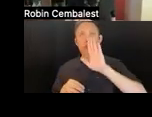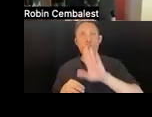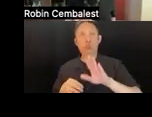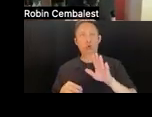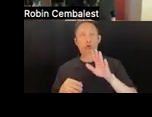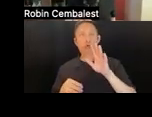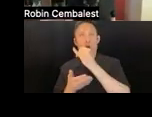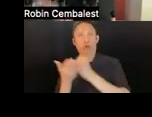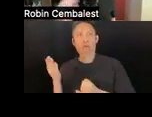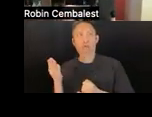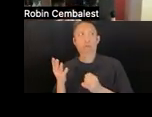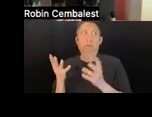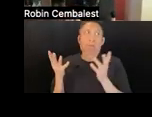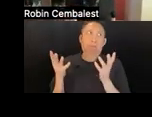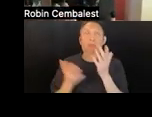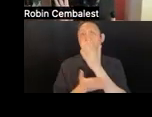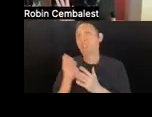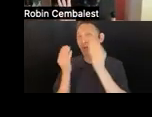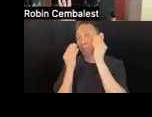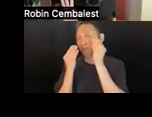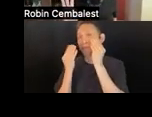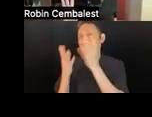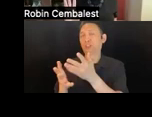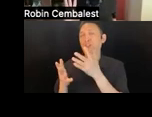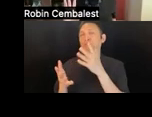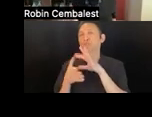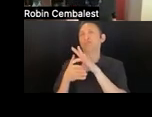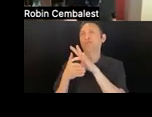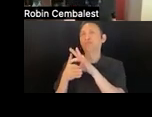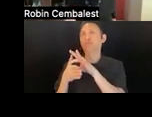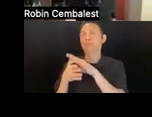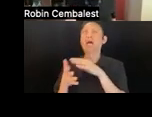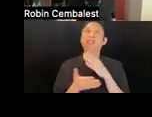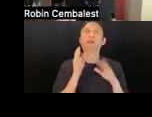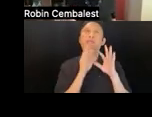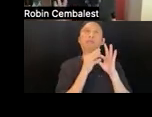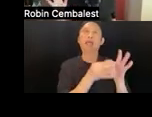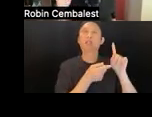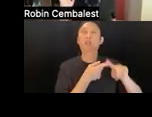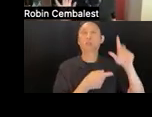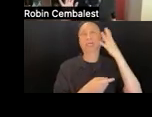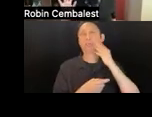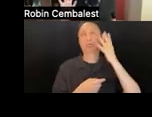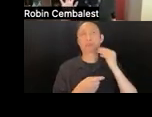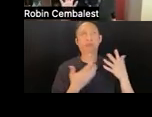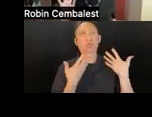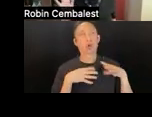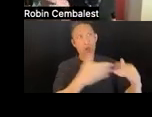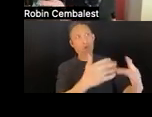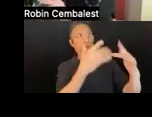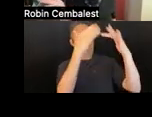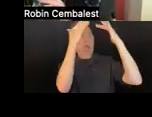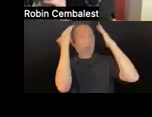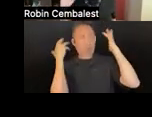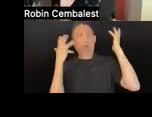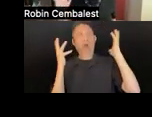information, and some might be more on experience, because we don't want to be overwhelming and put too much content in